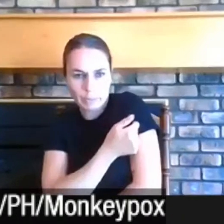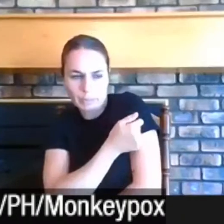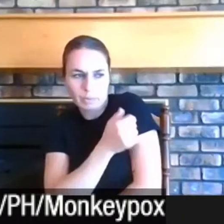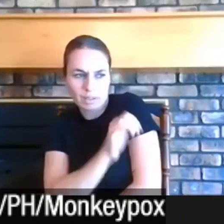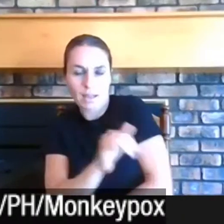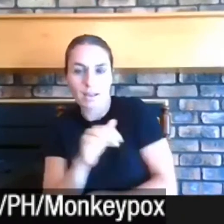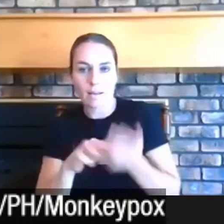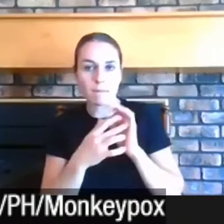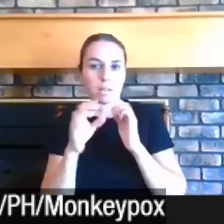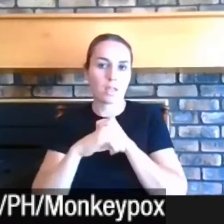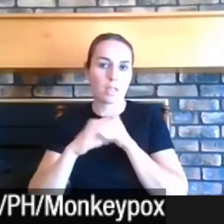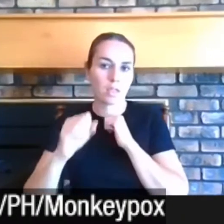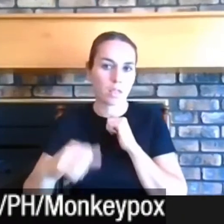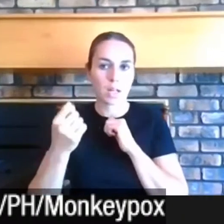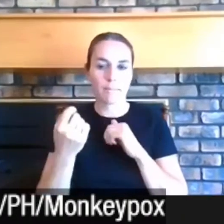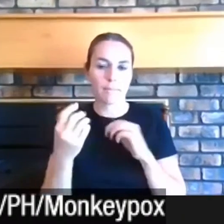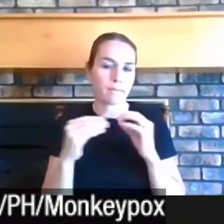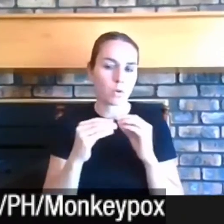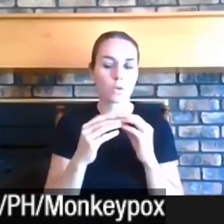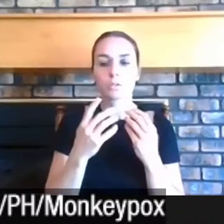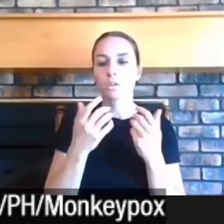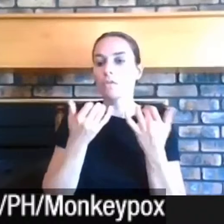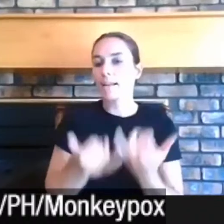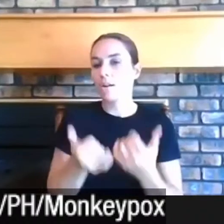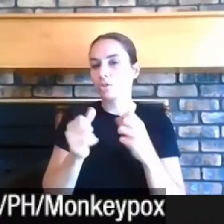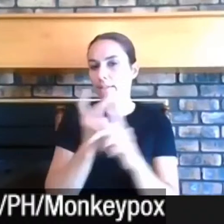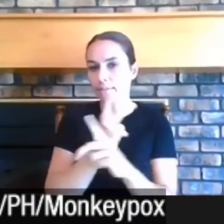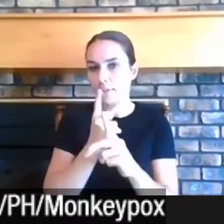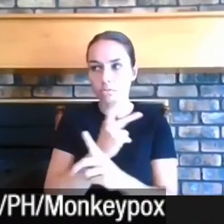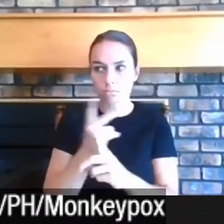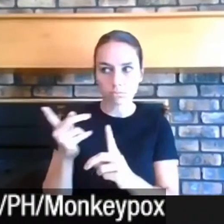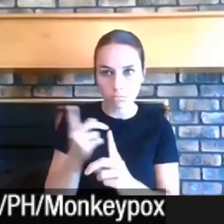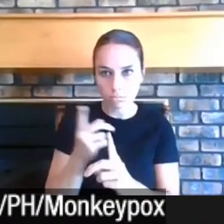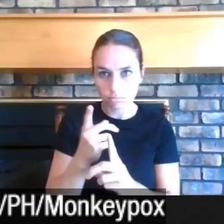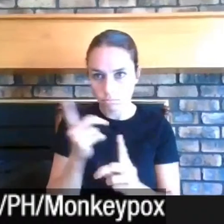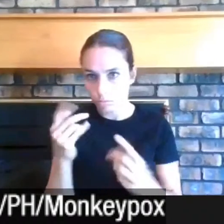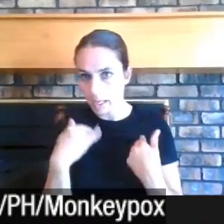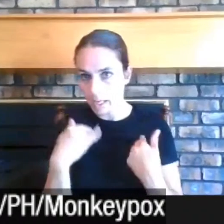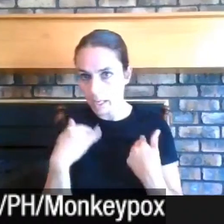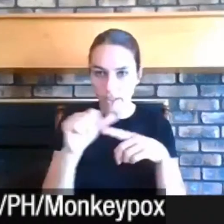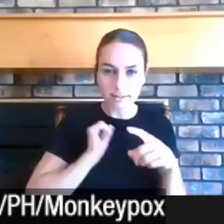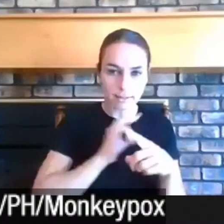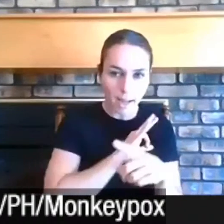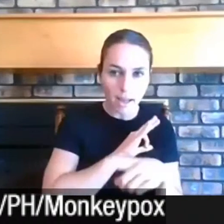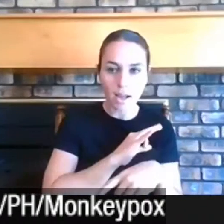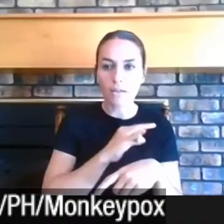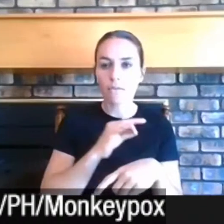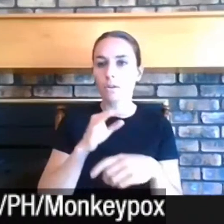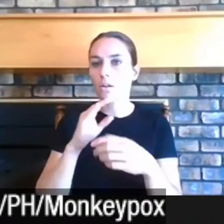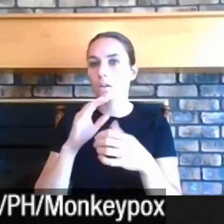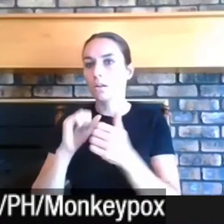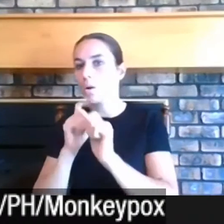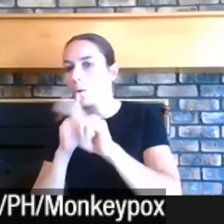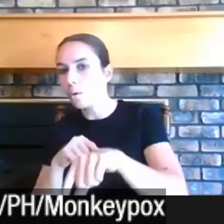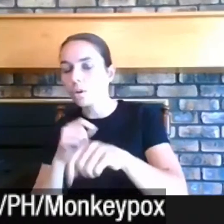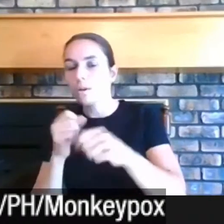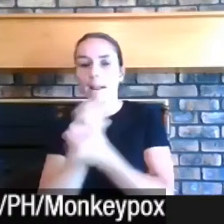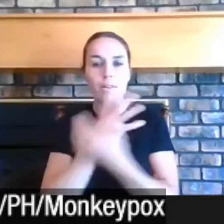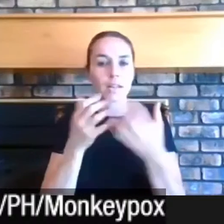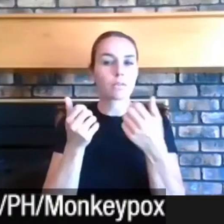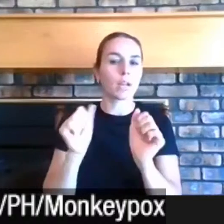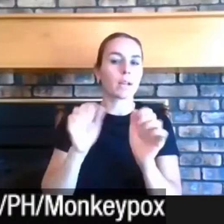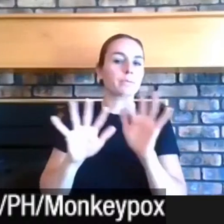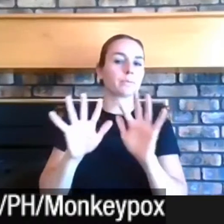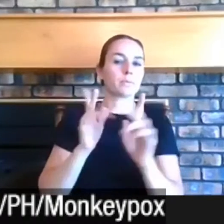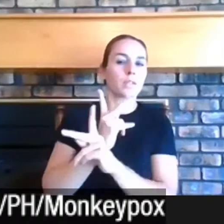updating everything to make sure we have the appropriate and skilled staff, the ordering information, the other things that support this technique. And